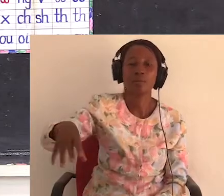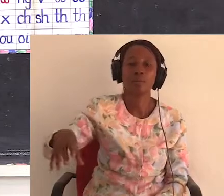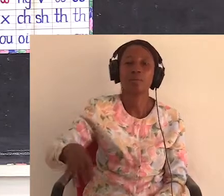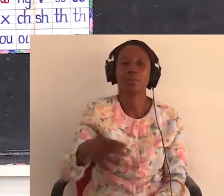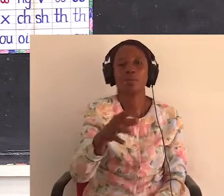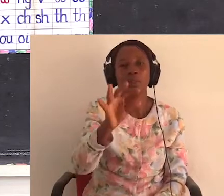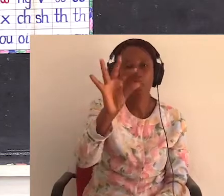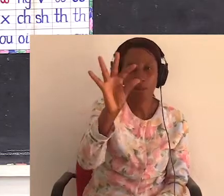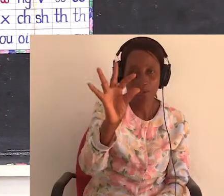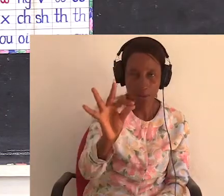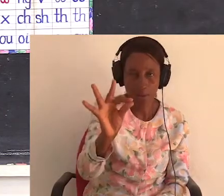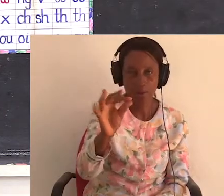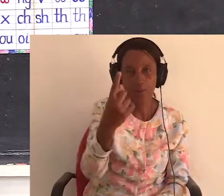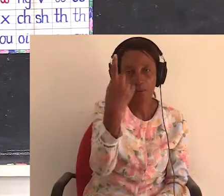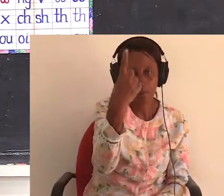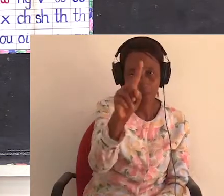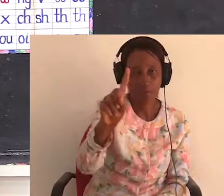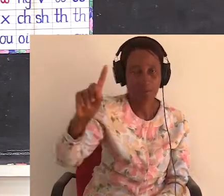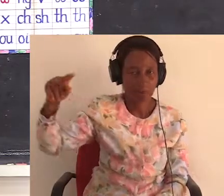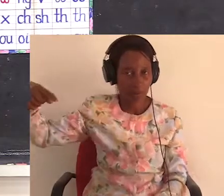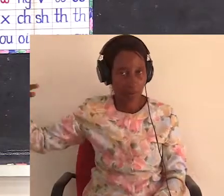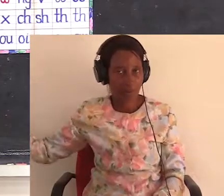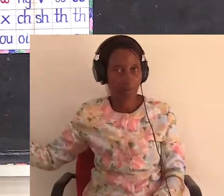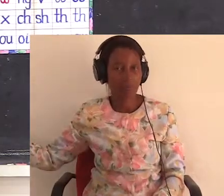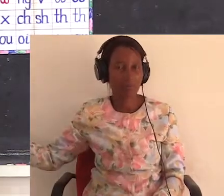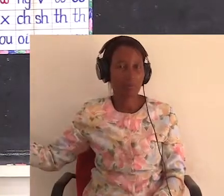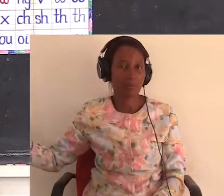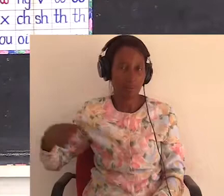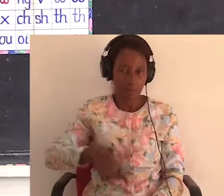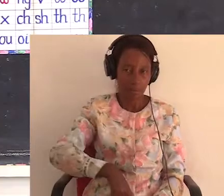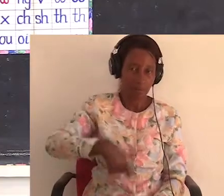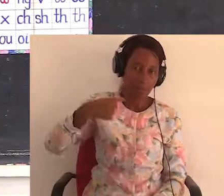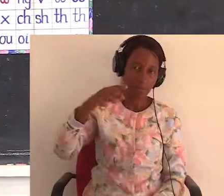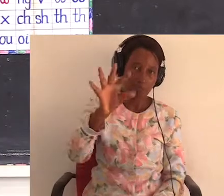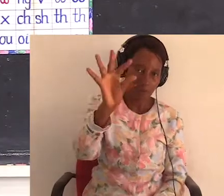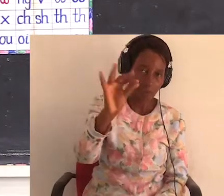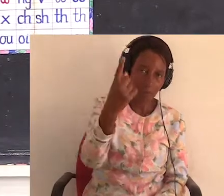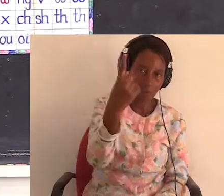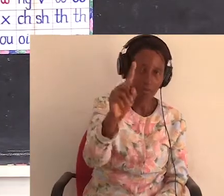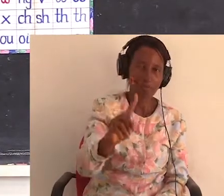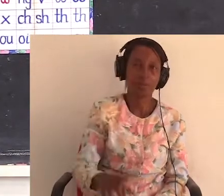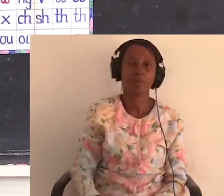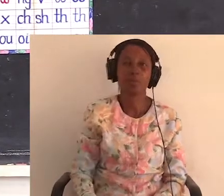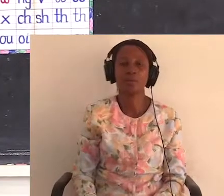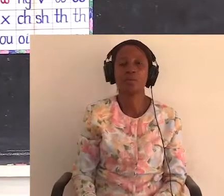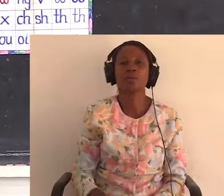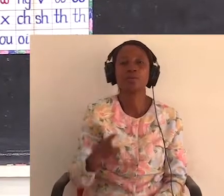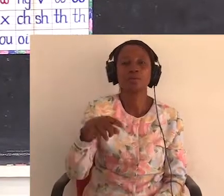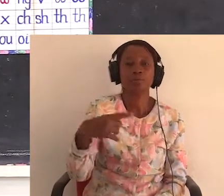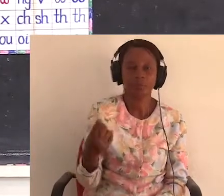That's the initial sound. You hear in the word T. That is tap. We go I.